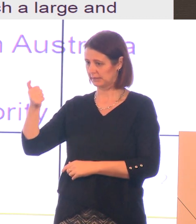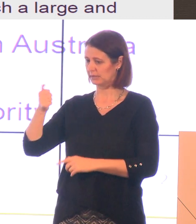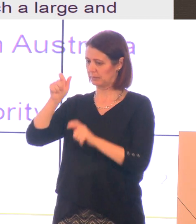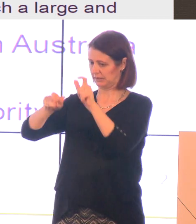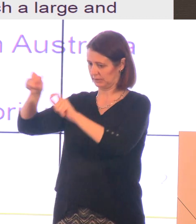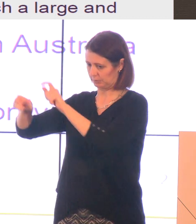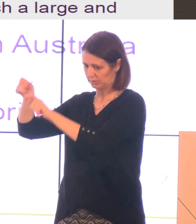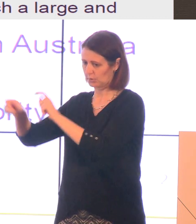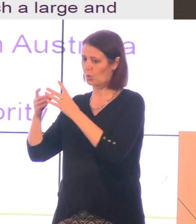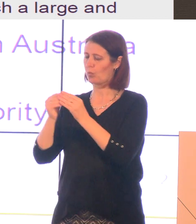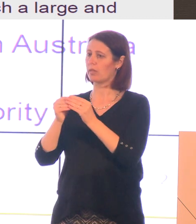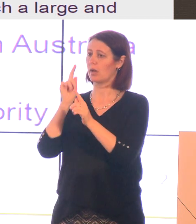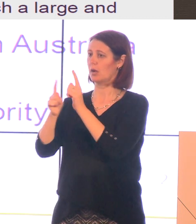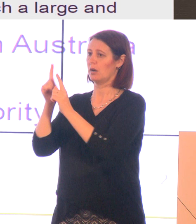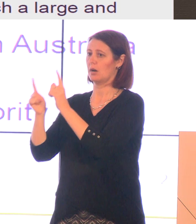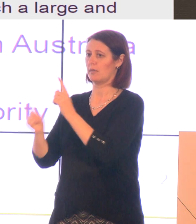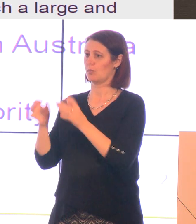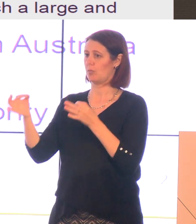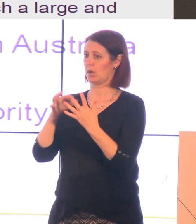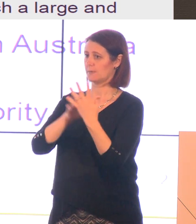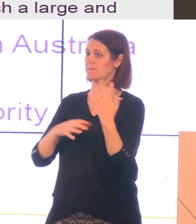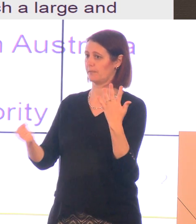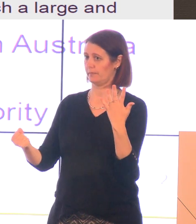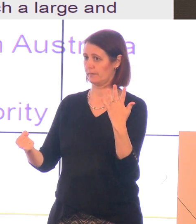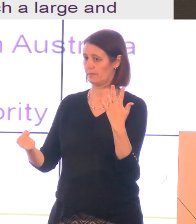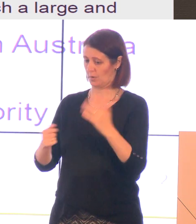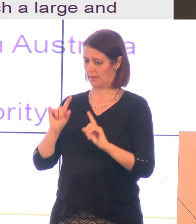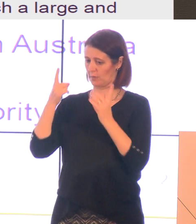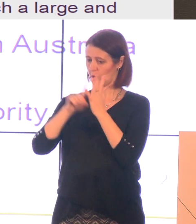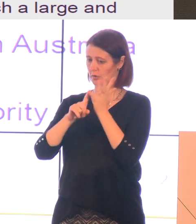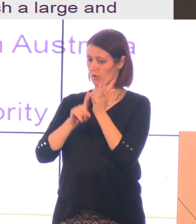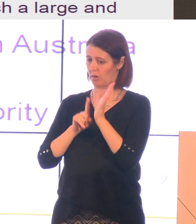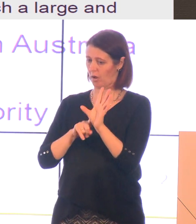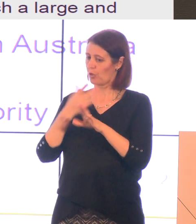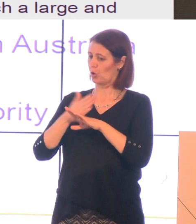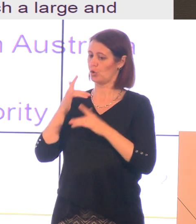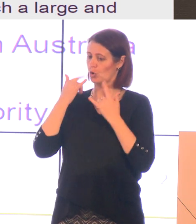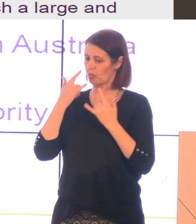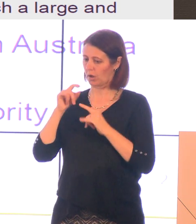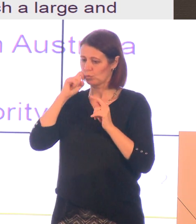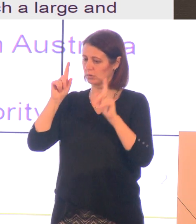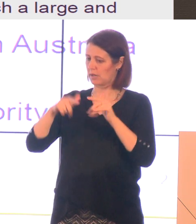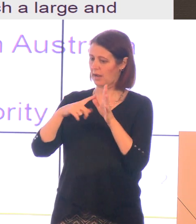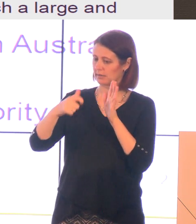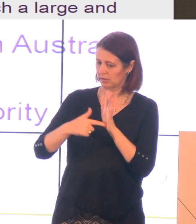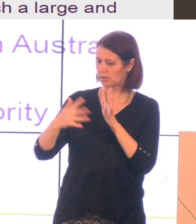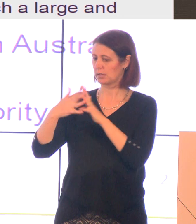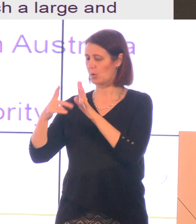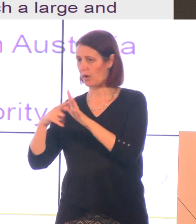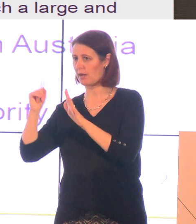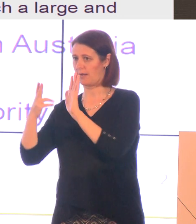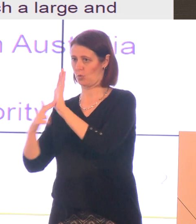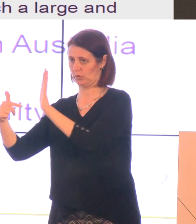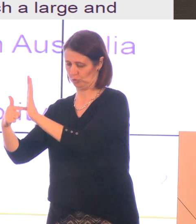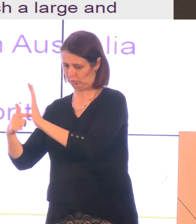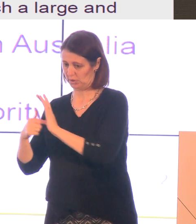2,586 participants with approved plans. On the 1st of July, new trials will commence in the ACT, WA and NT,